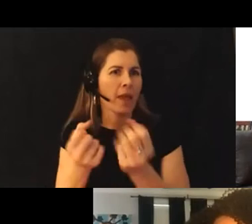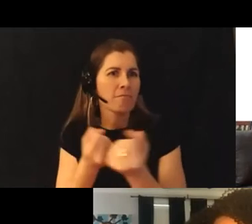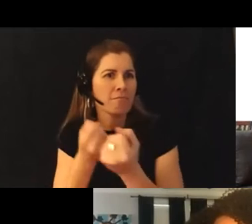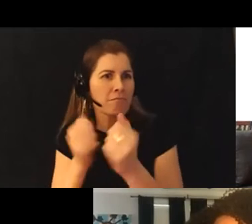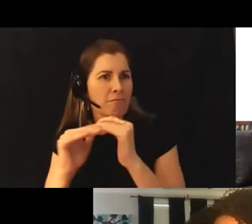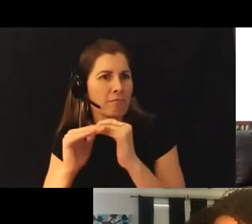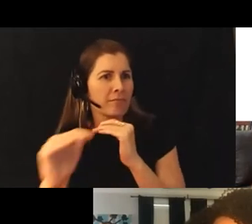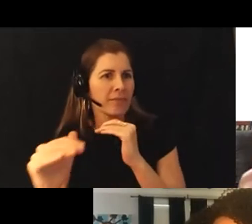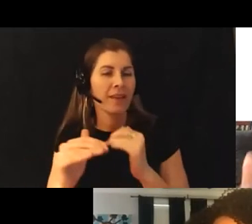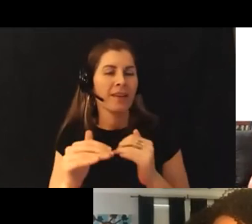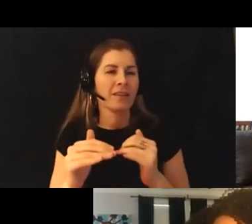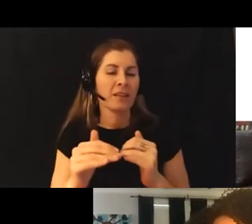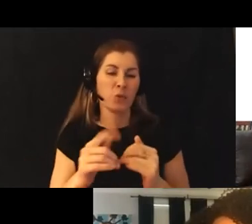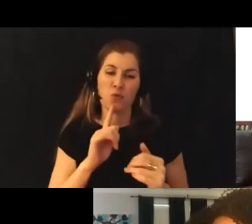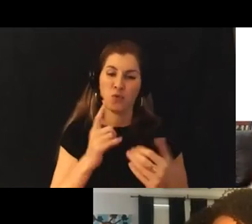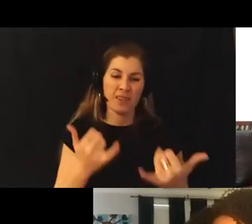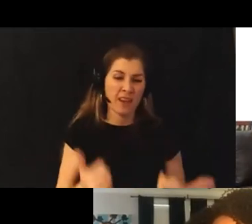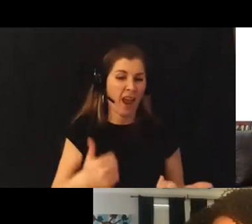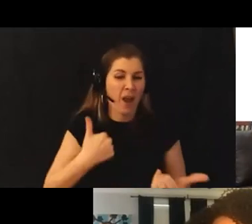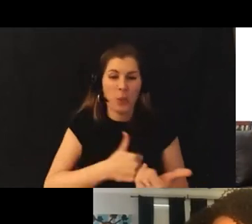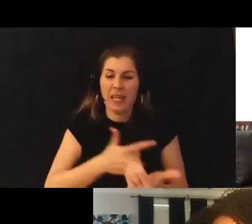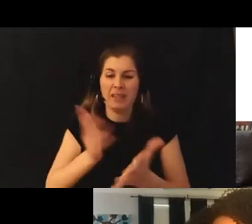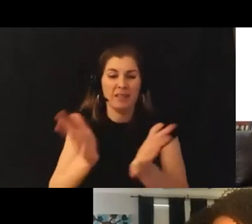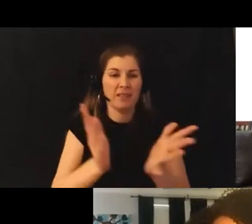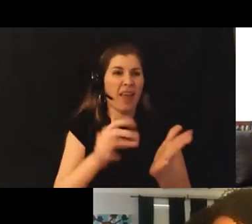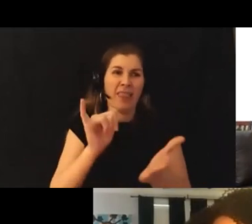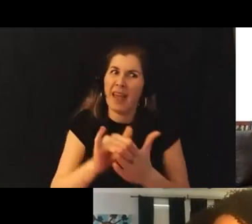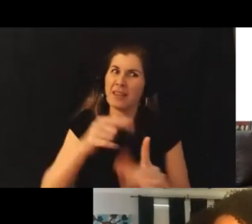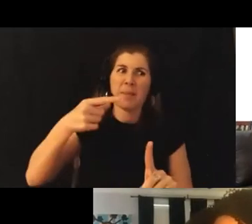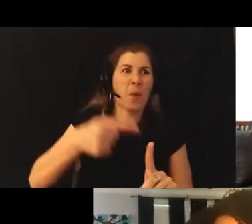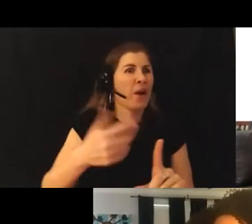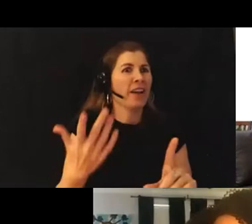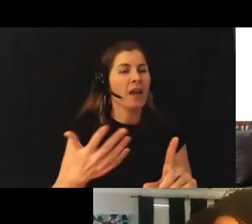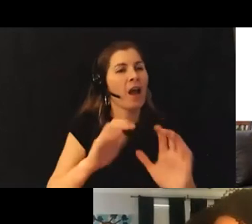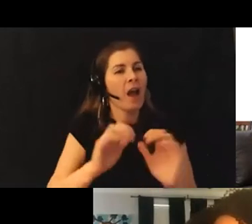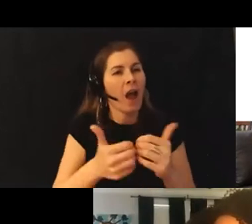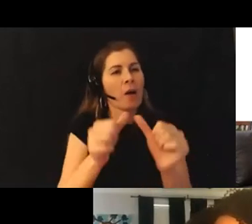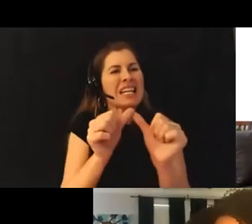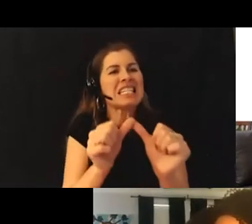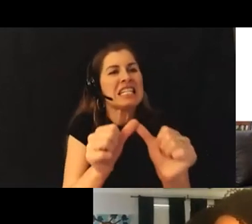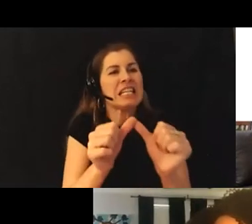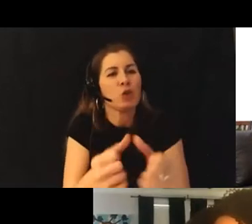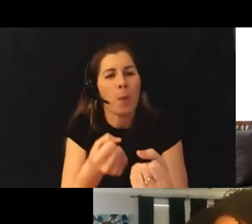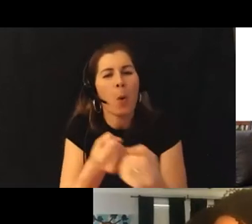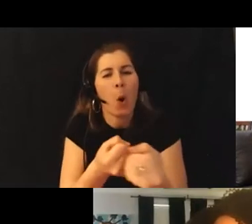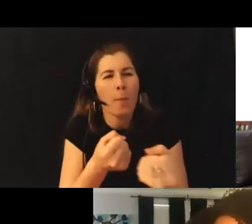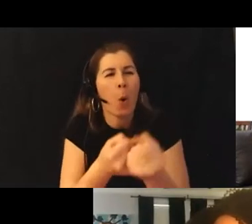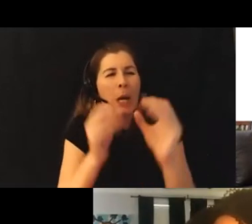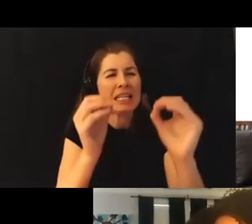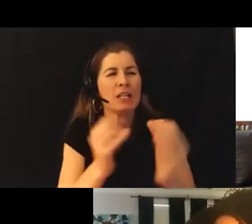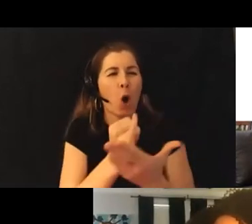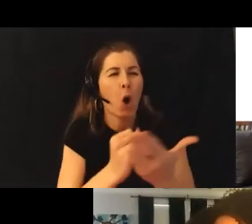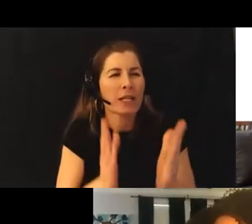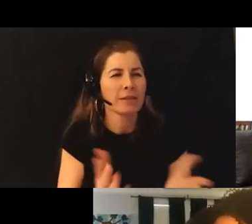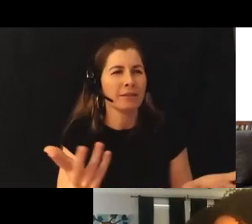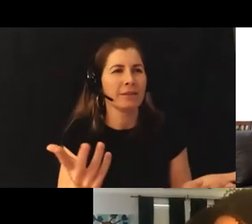of the conversations that we're having nowadays is exactly what this title says. How do we continue to sustain the teaching artists, not only